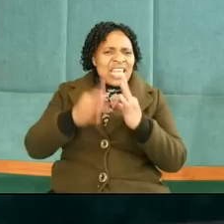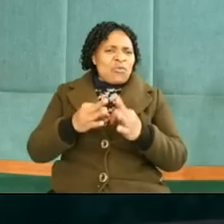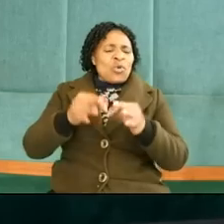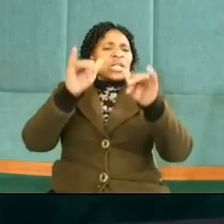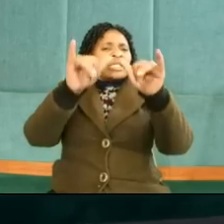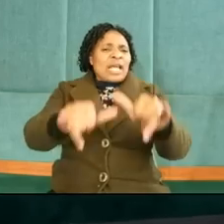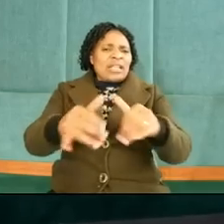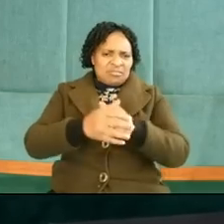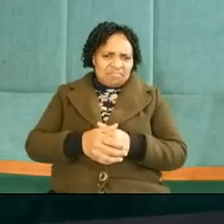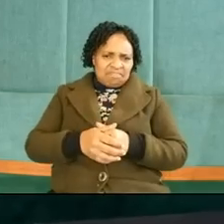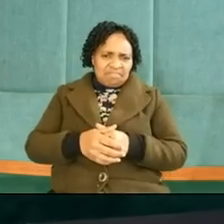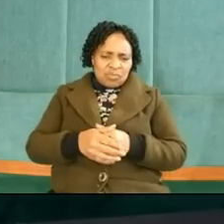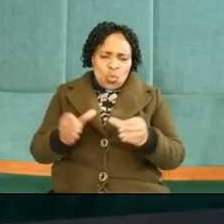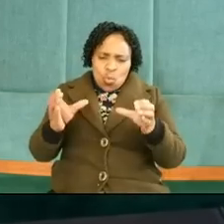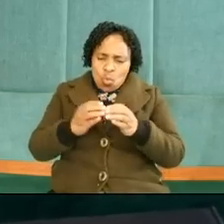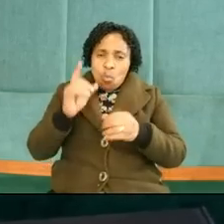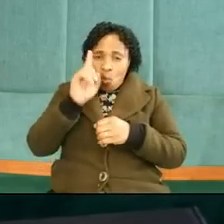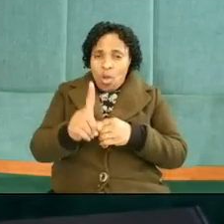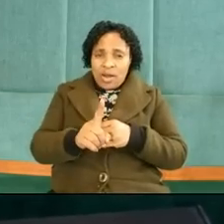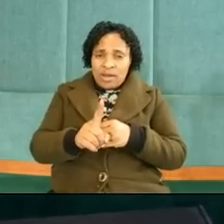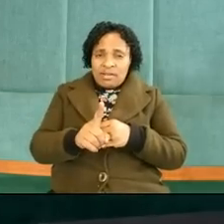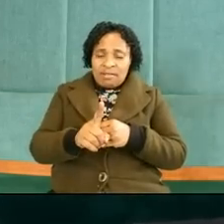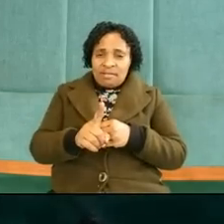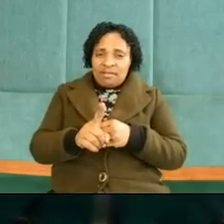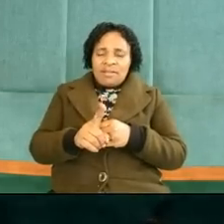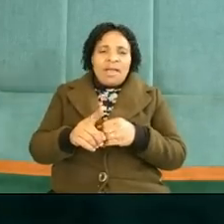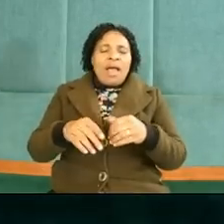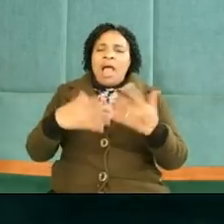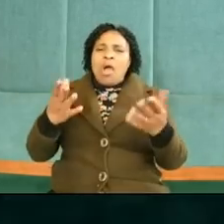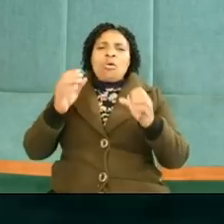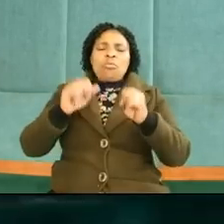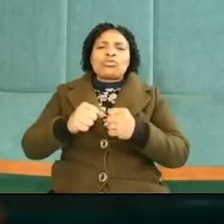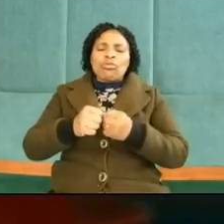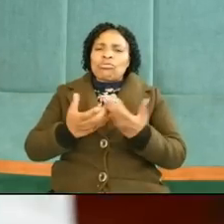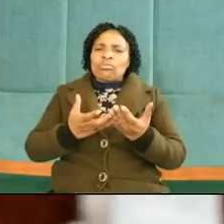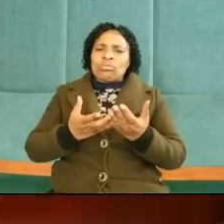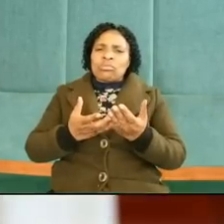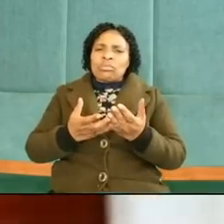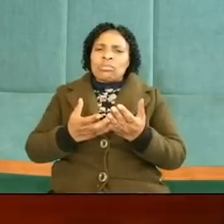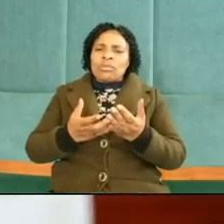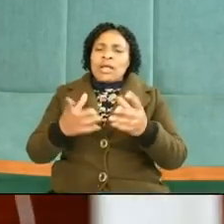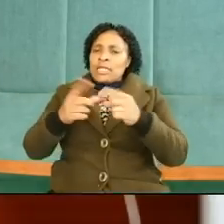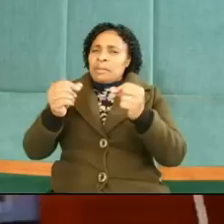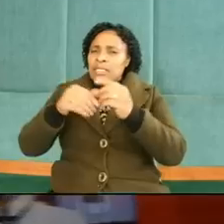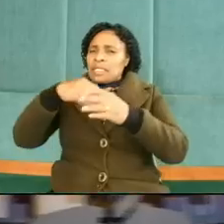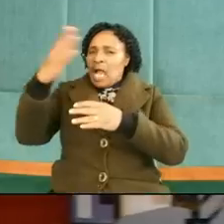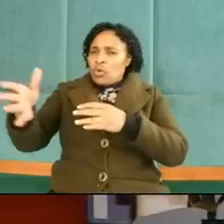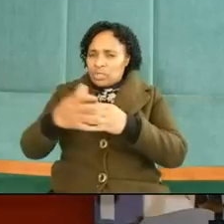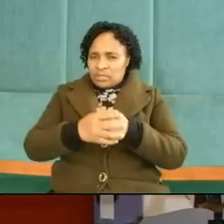remain contained in the four walls, how do we really get the message out